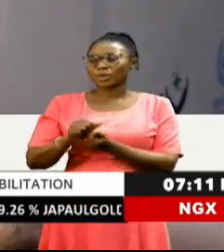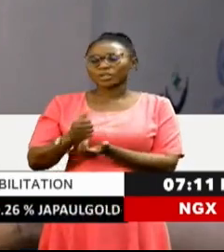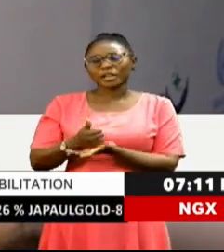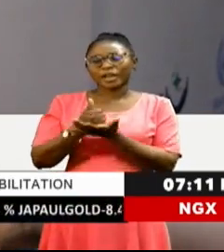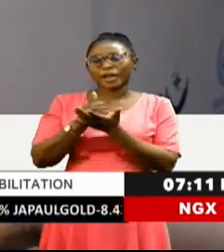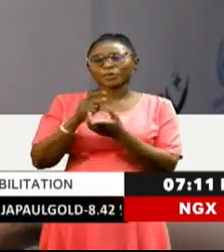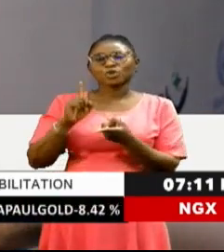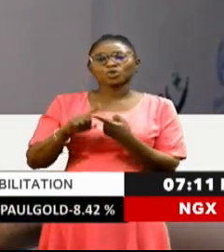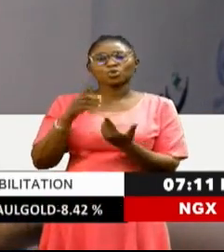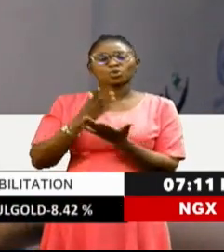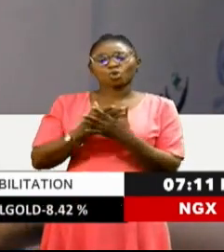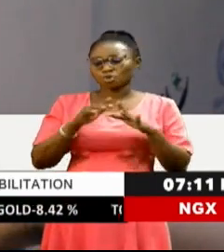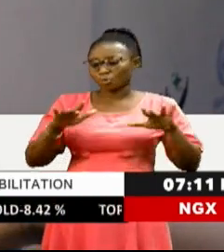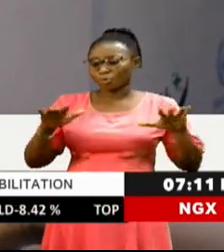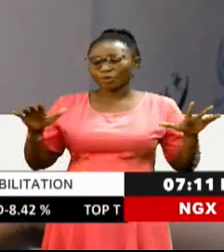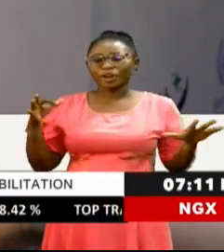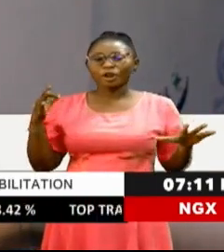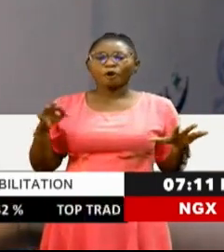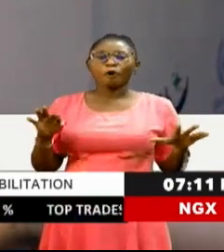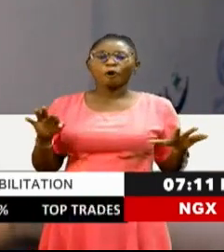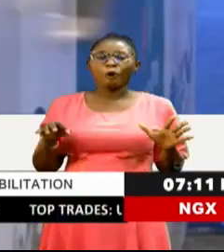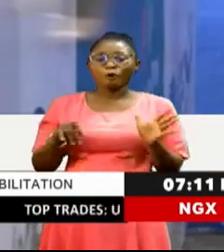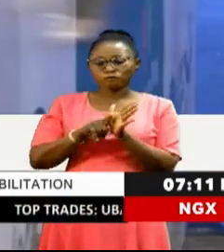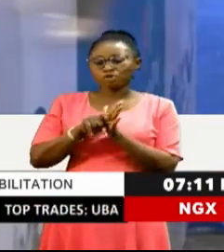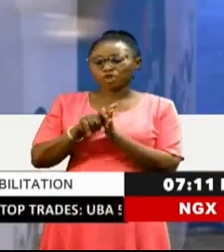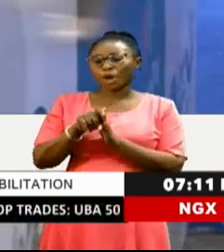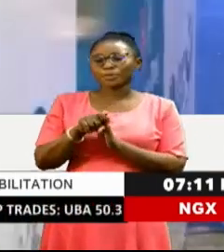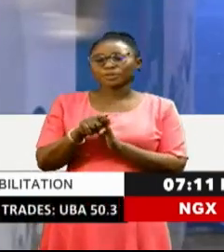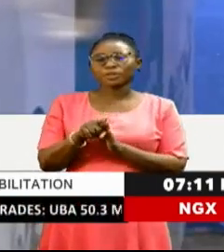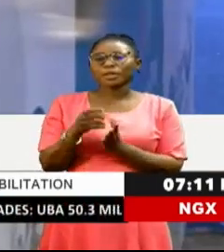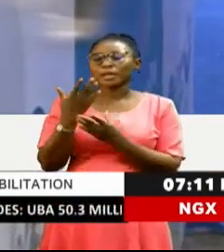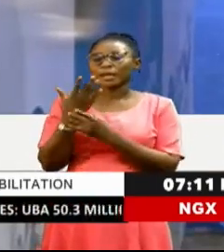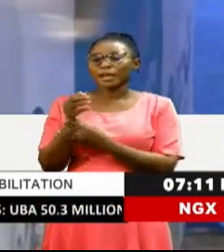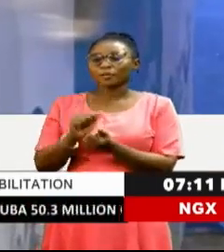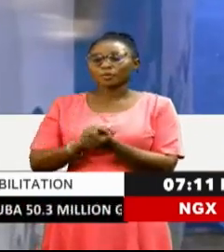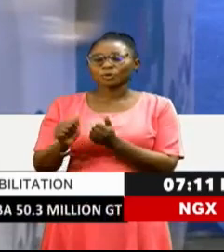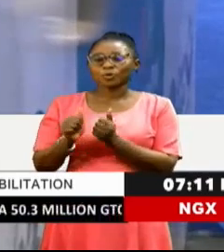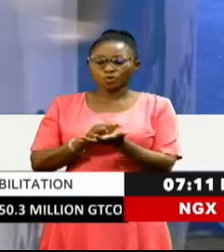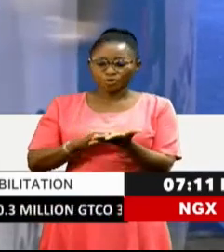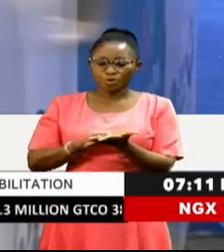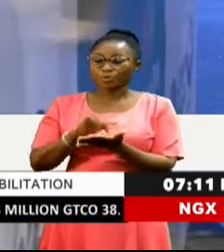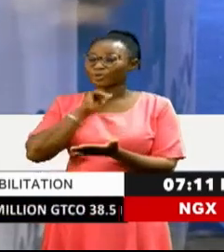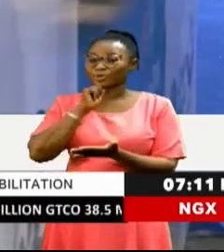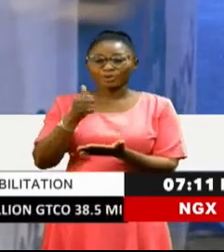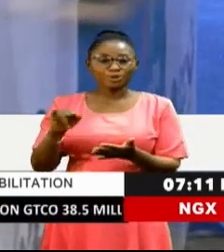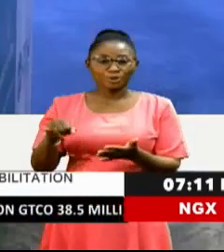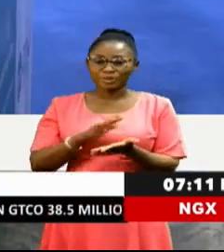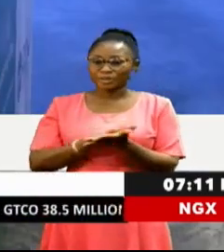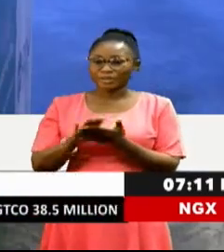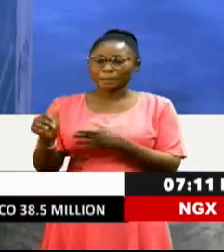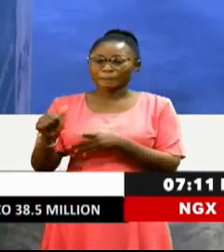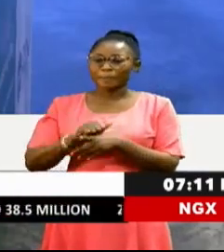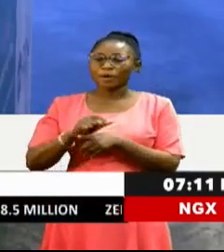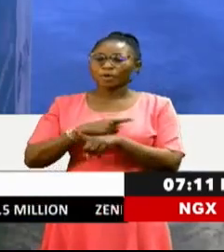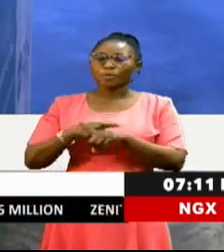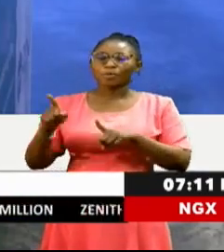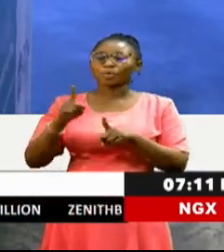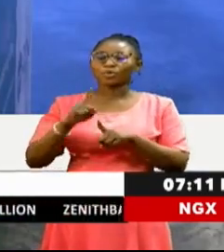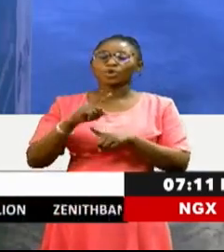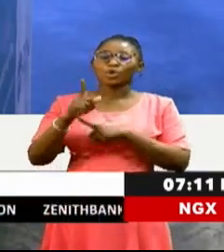to stop the spread of microbes. Hand washing with soap is not just a hygiene practice, but a global health